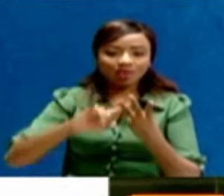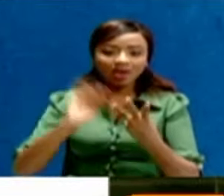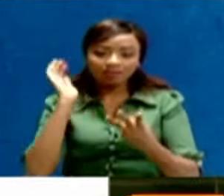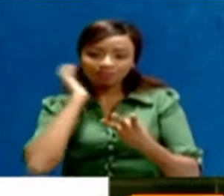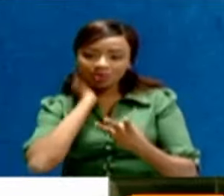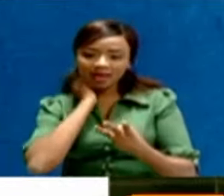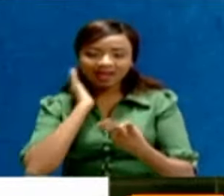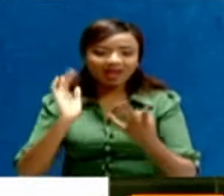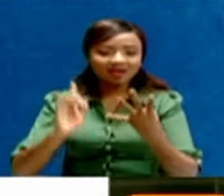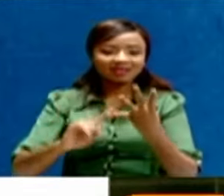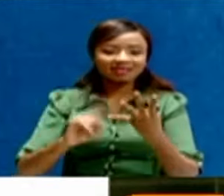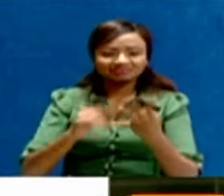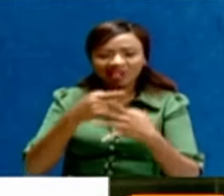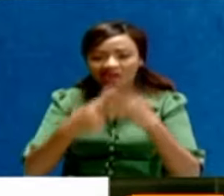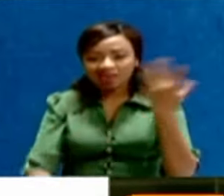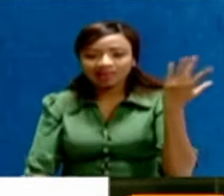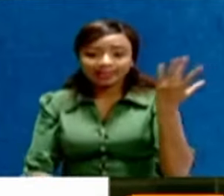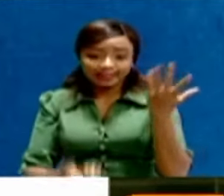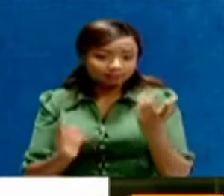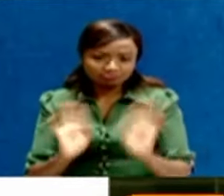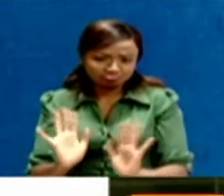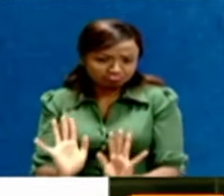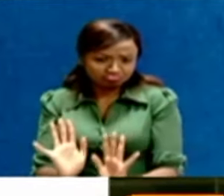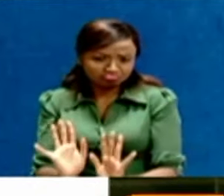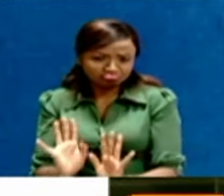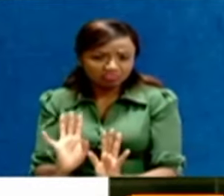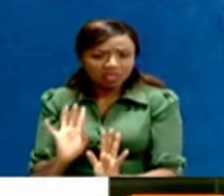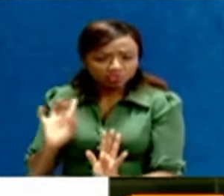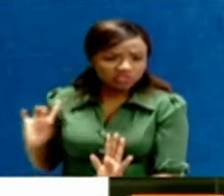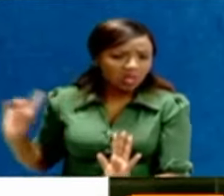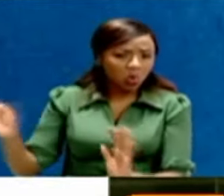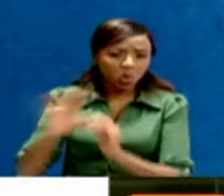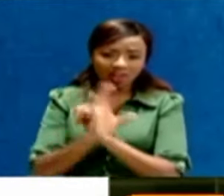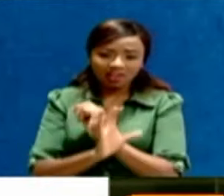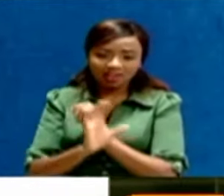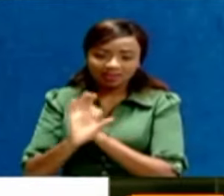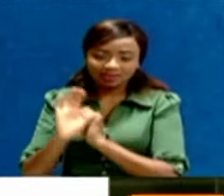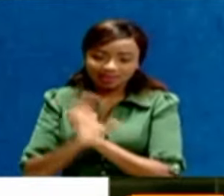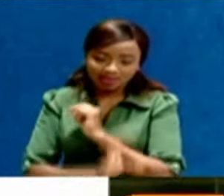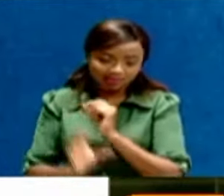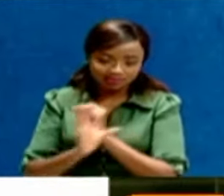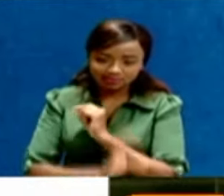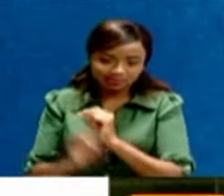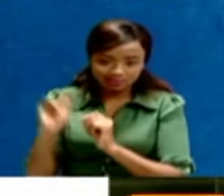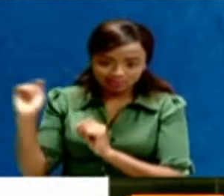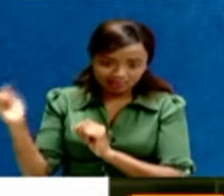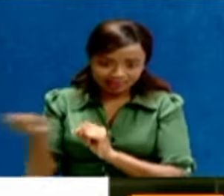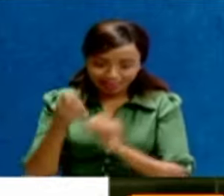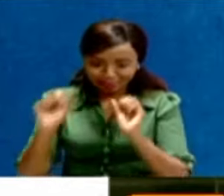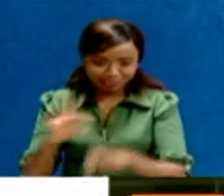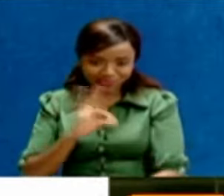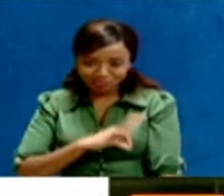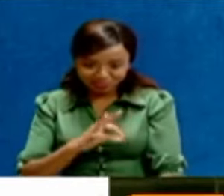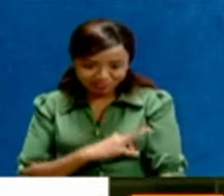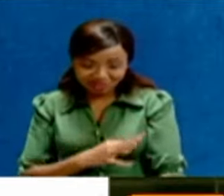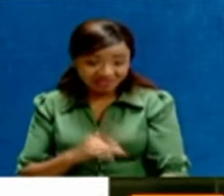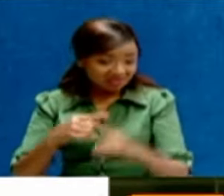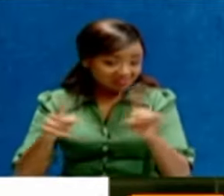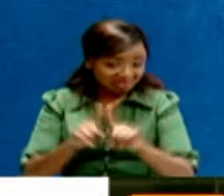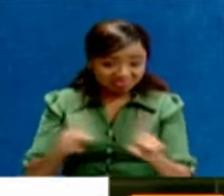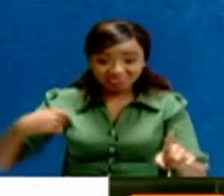Muranga, and such. No. It was the entire Kenya that was supposed to gain. And again, we